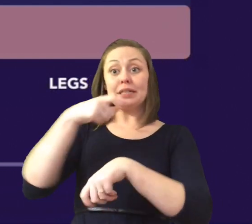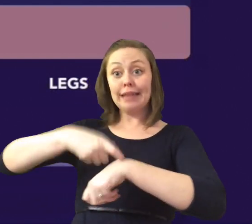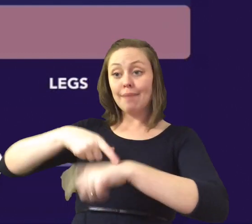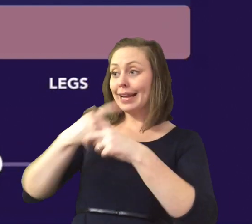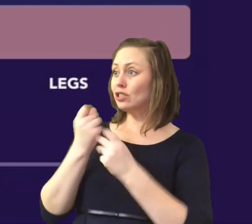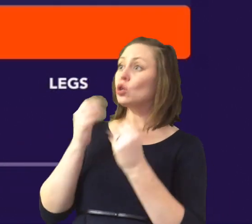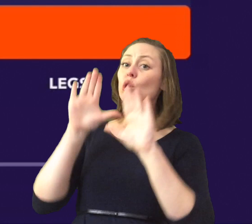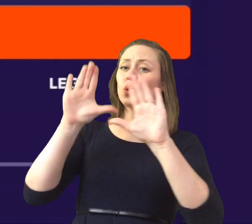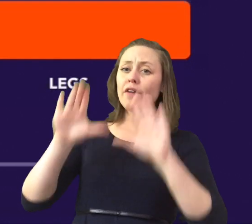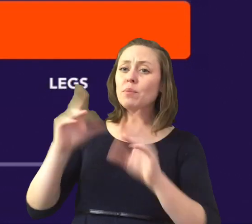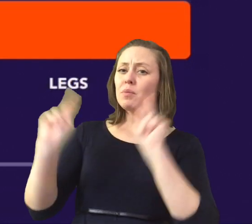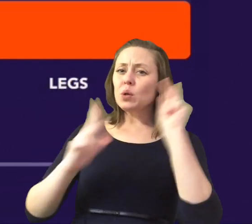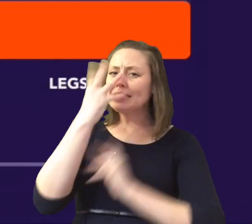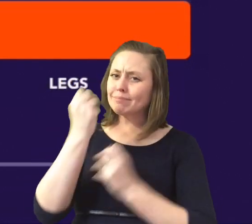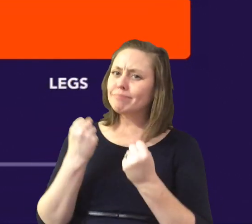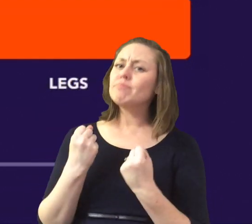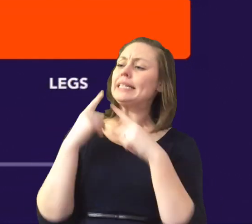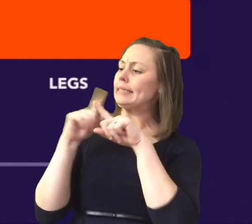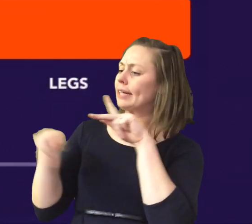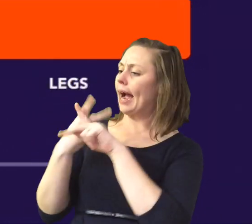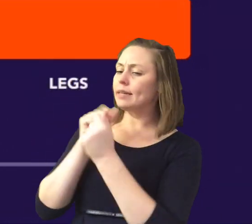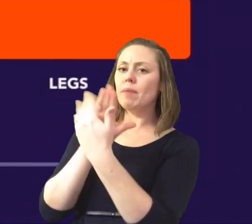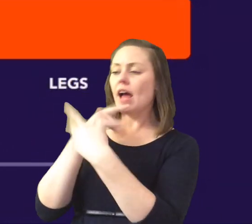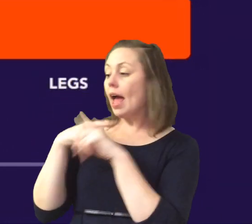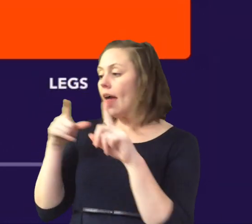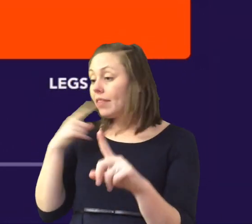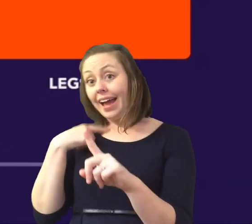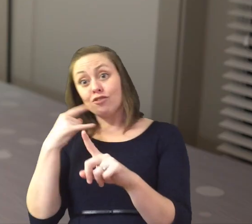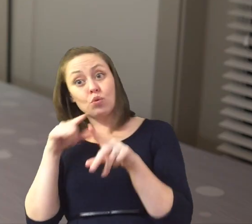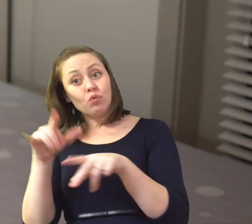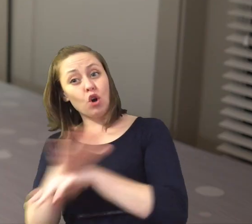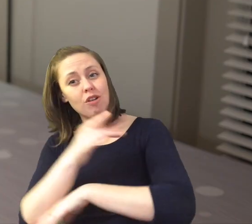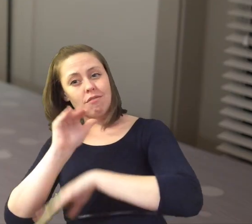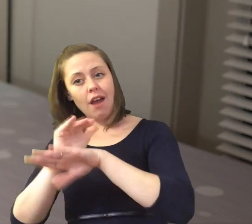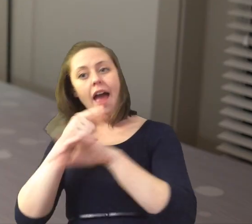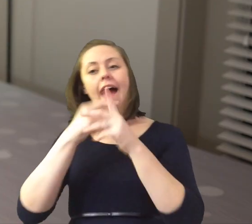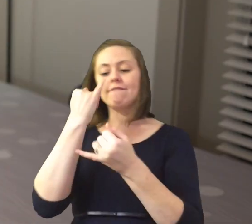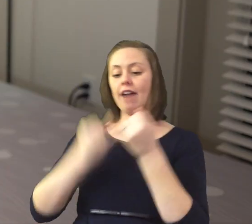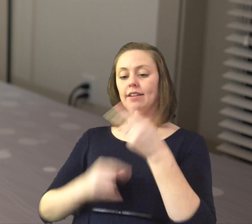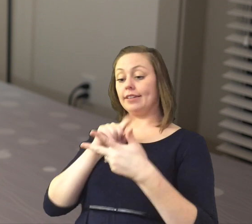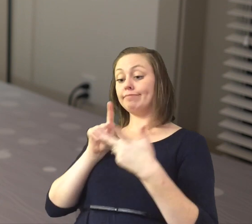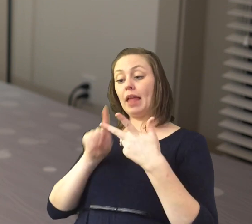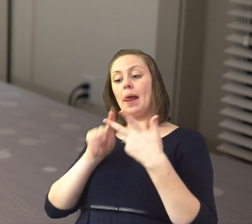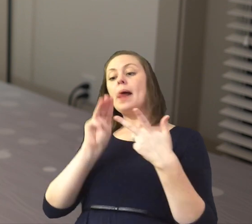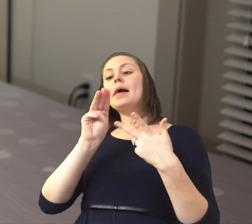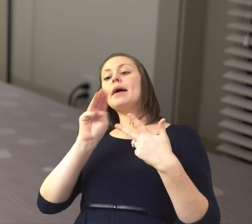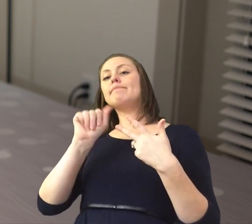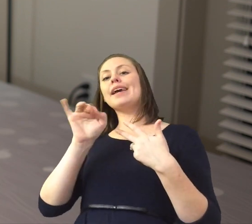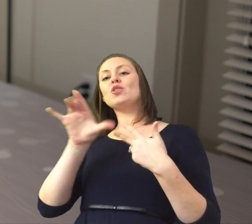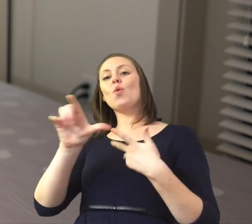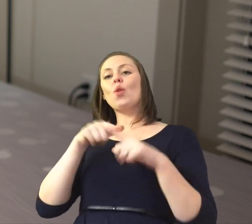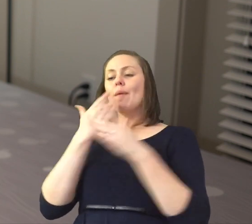is great for combo sleepers who find themselves in several positions throughout the night. And then finally, manual, as suggested,